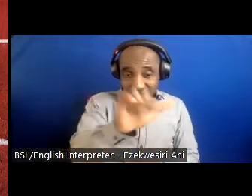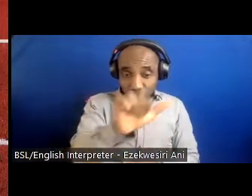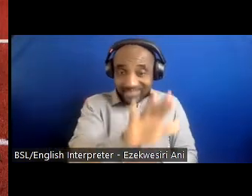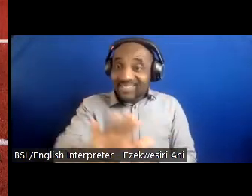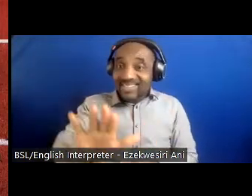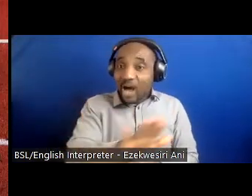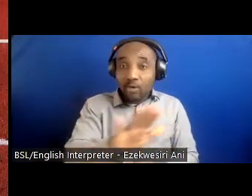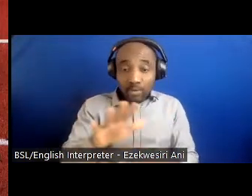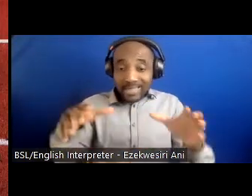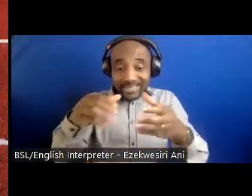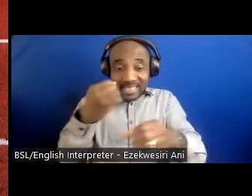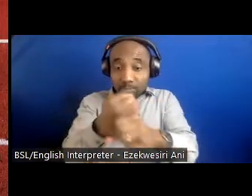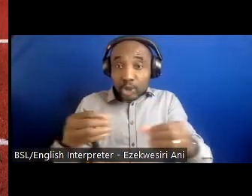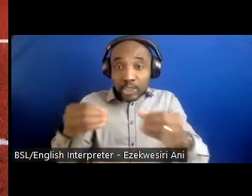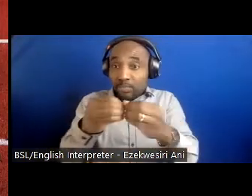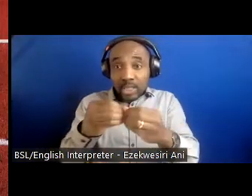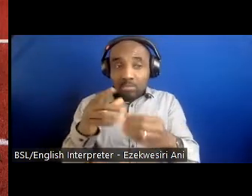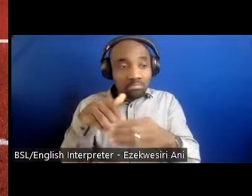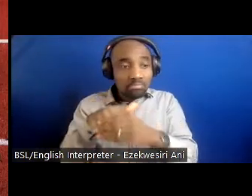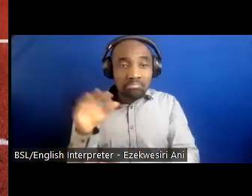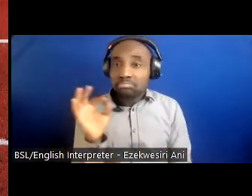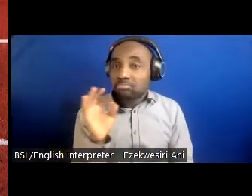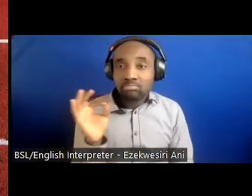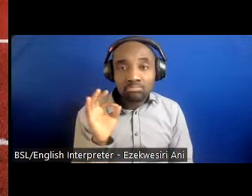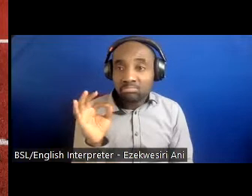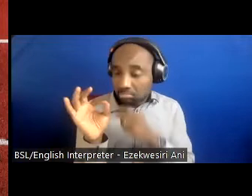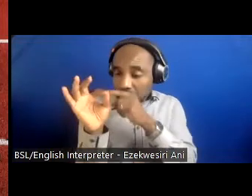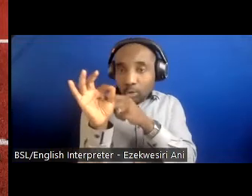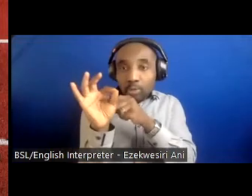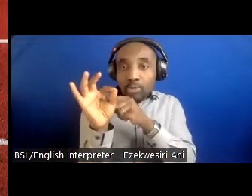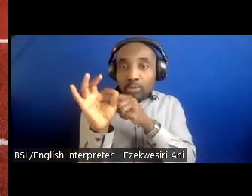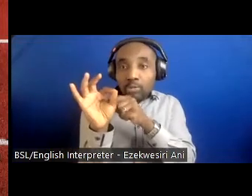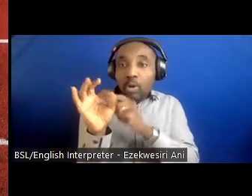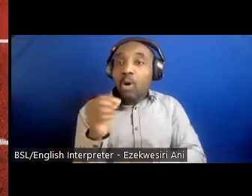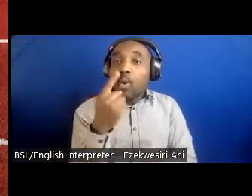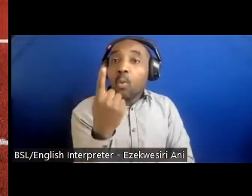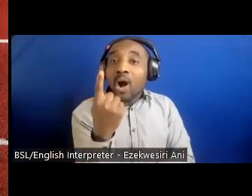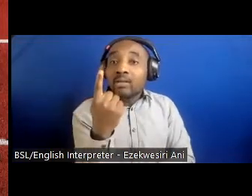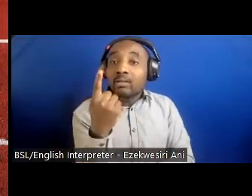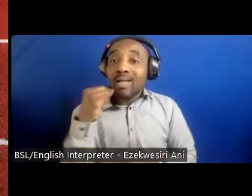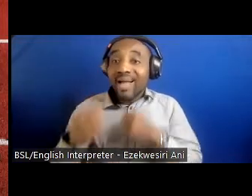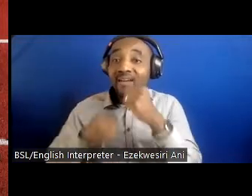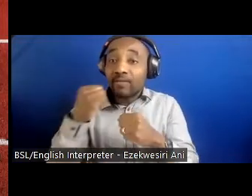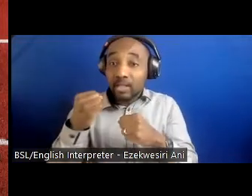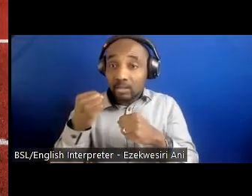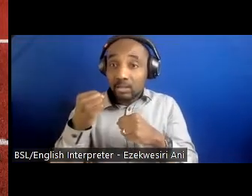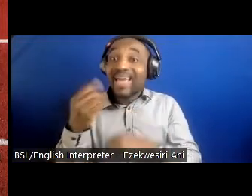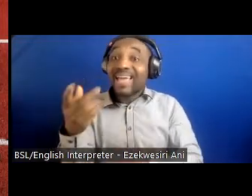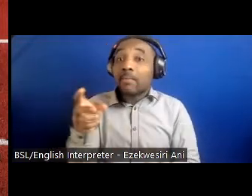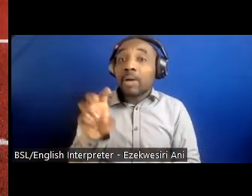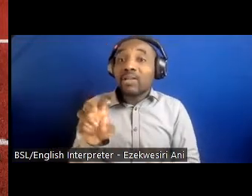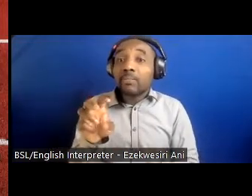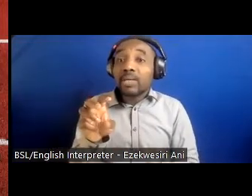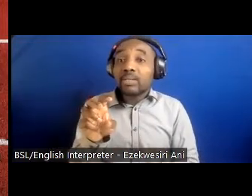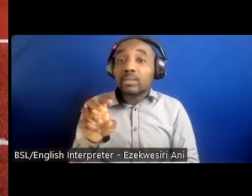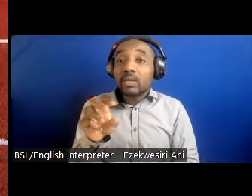Team GB for the Tokyo Olympics, and only one athlete of South Asian descent in the Paralympics, Ayush